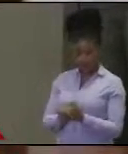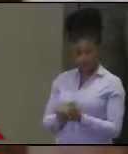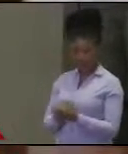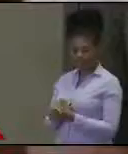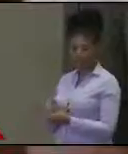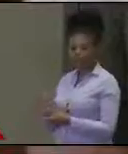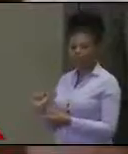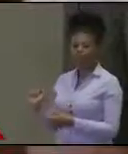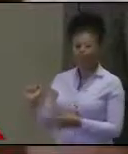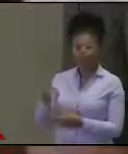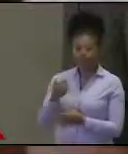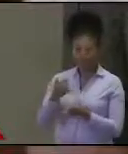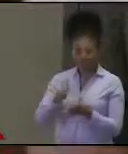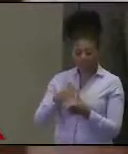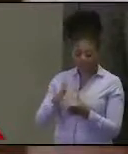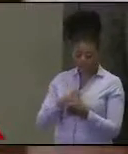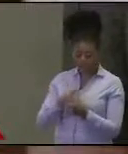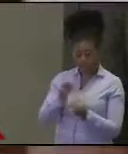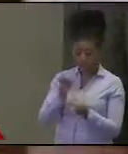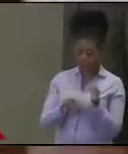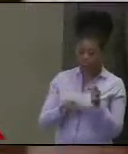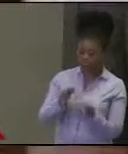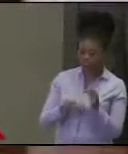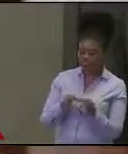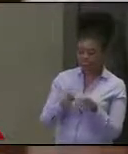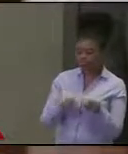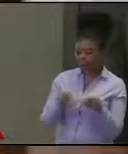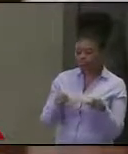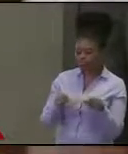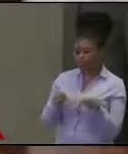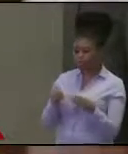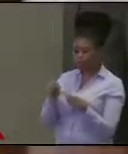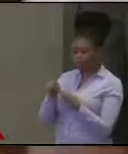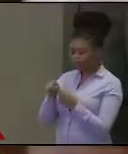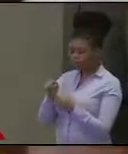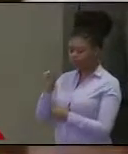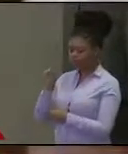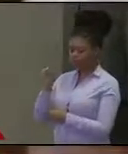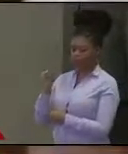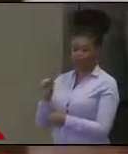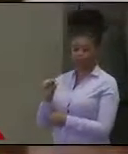sonke qala ku politicians ukuya kuni DG.